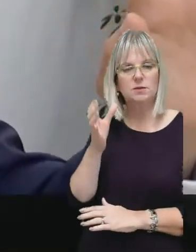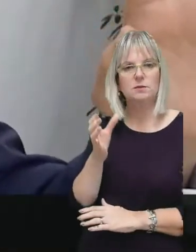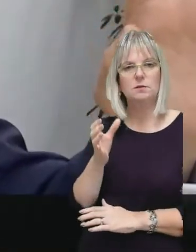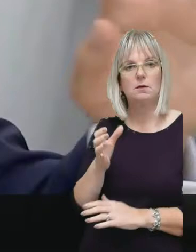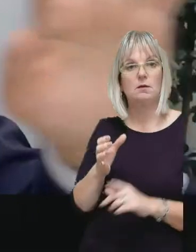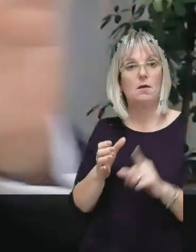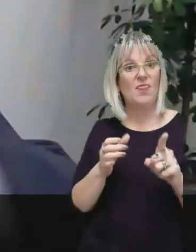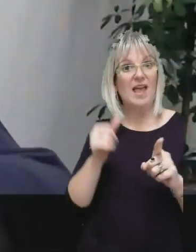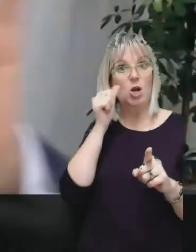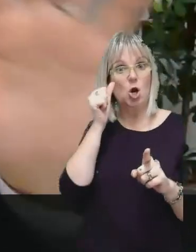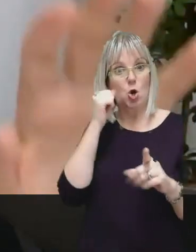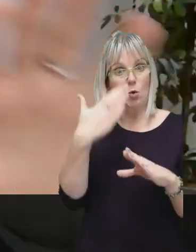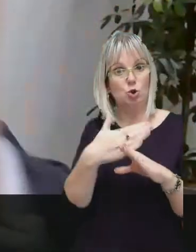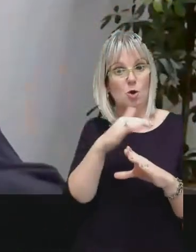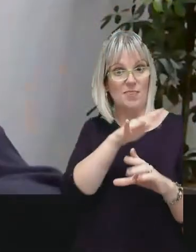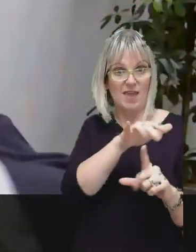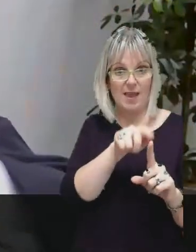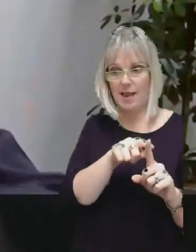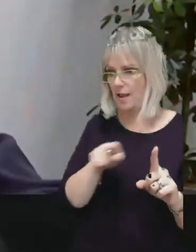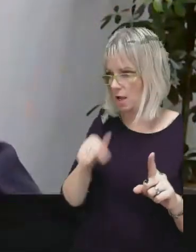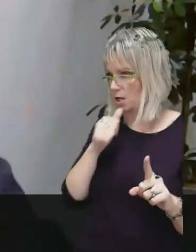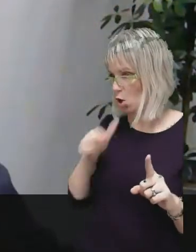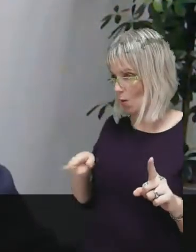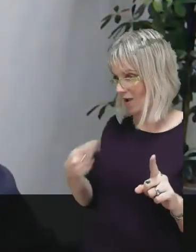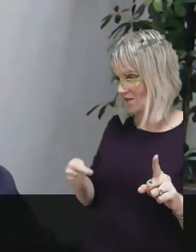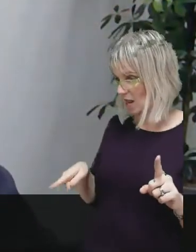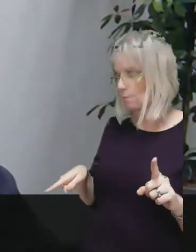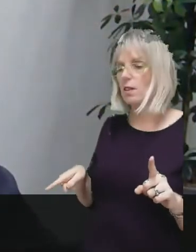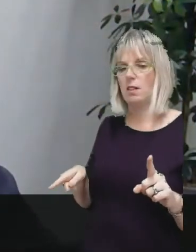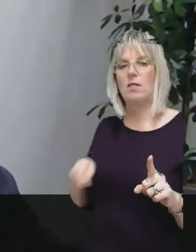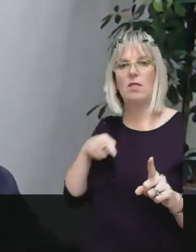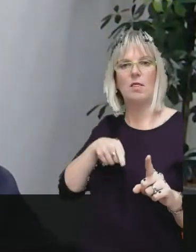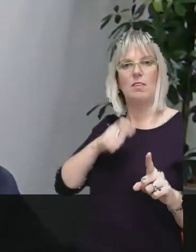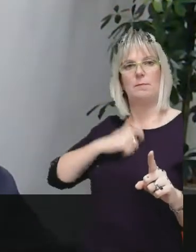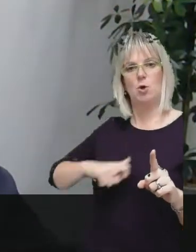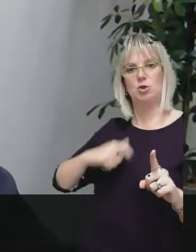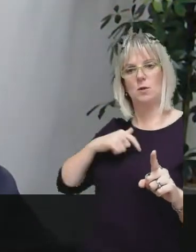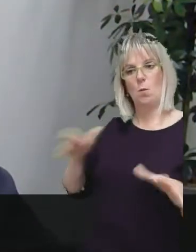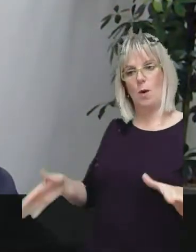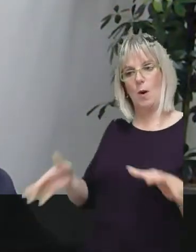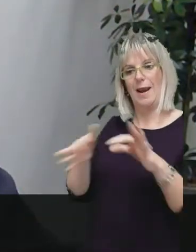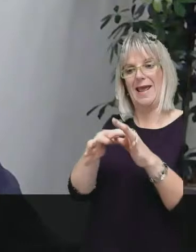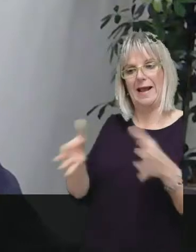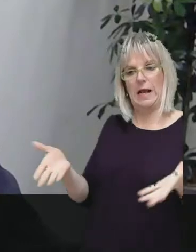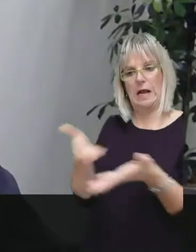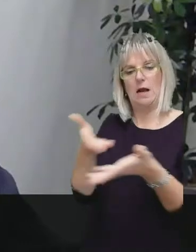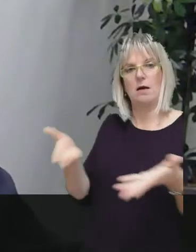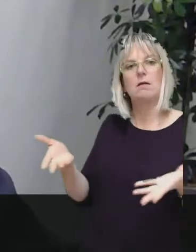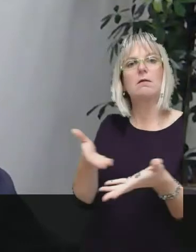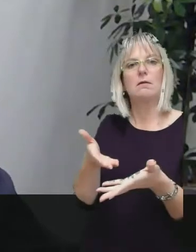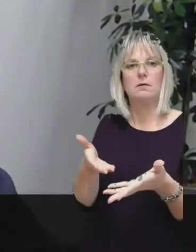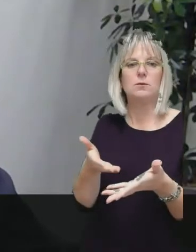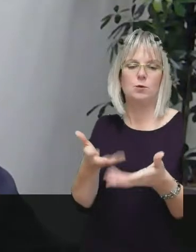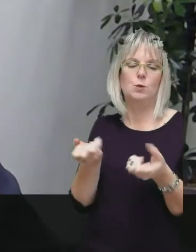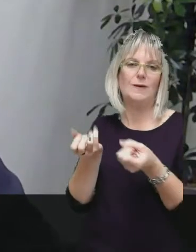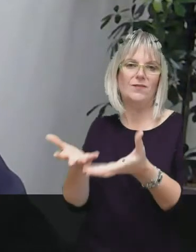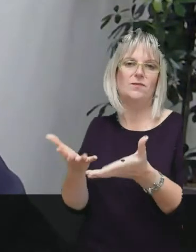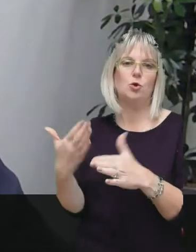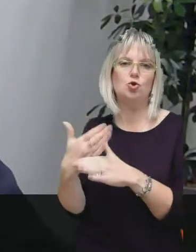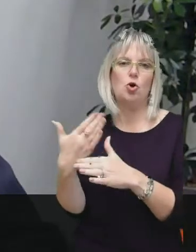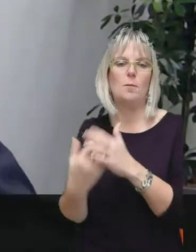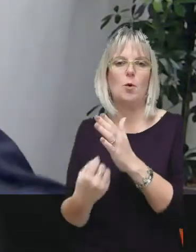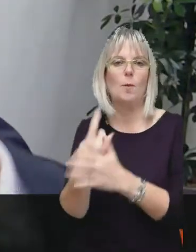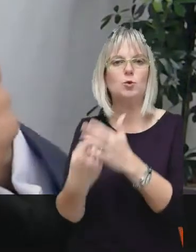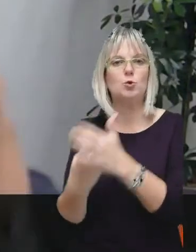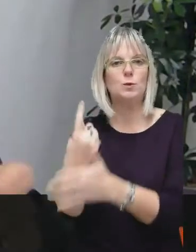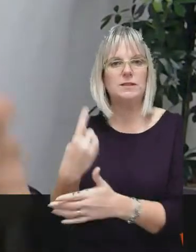a bit of linking up to give you the jobs and the opportunities that you need. And we're also, at the same time, making sure